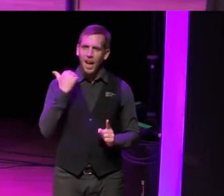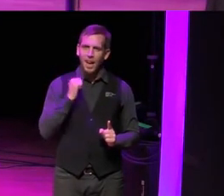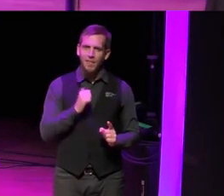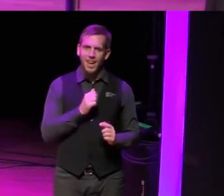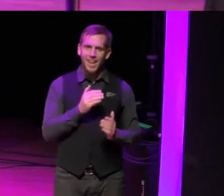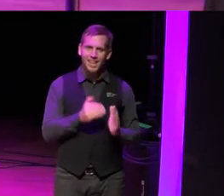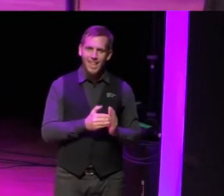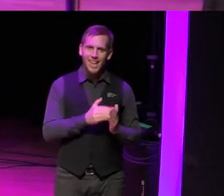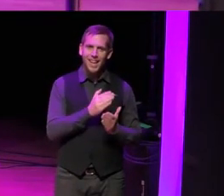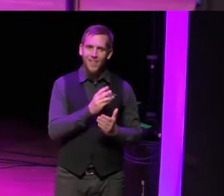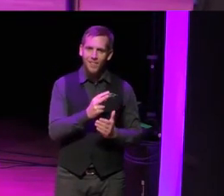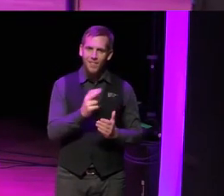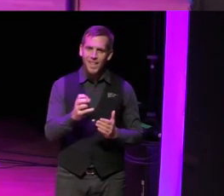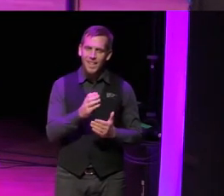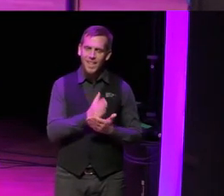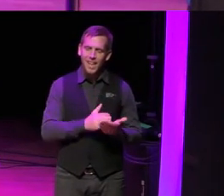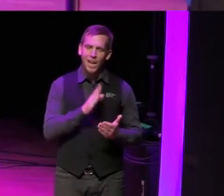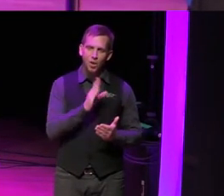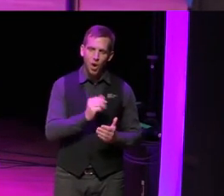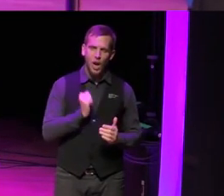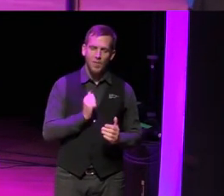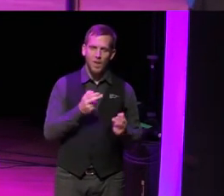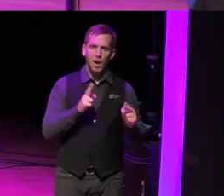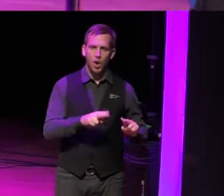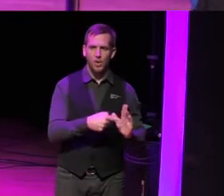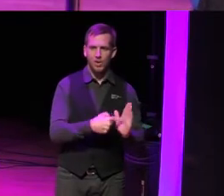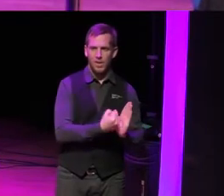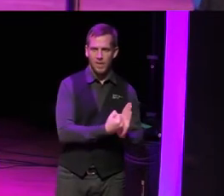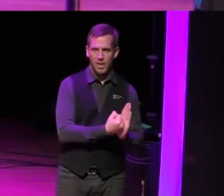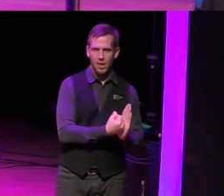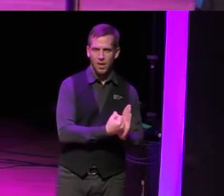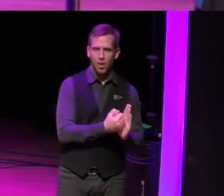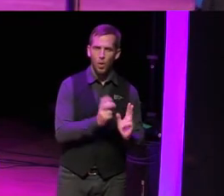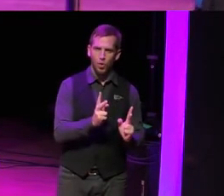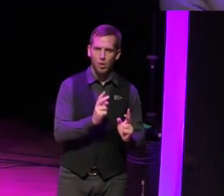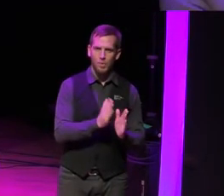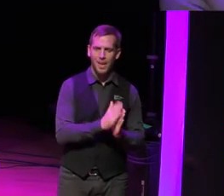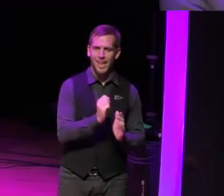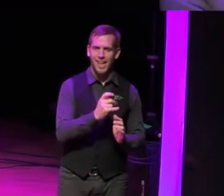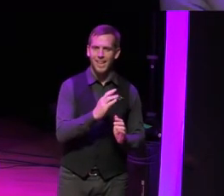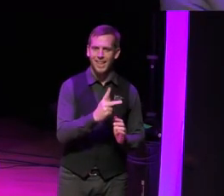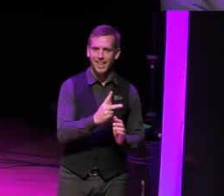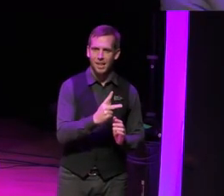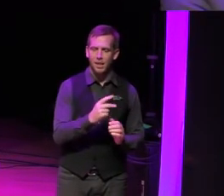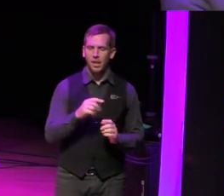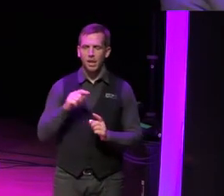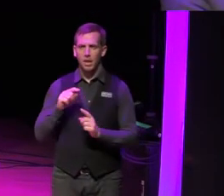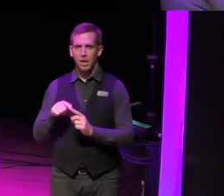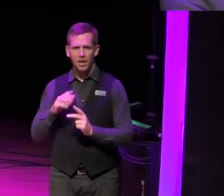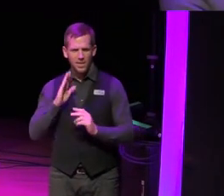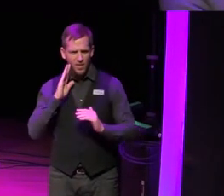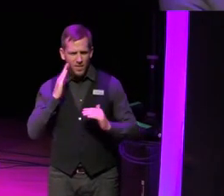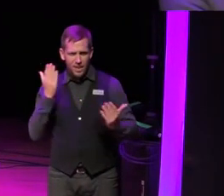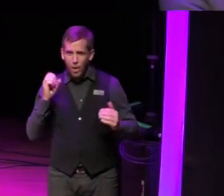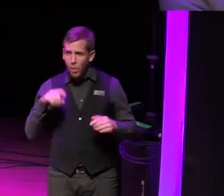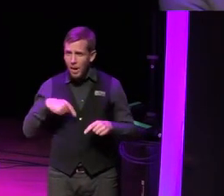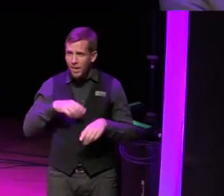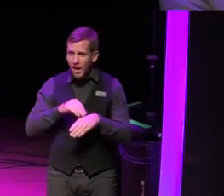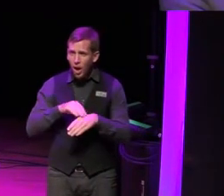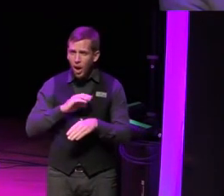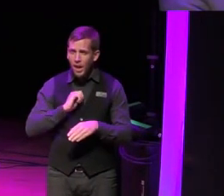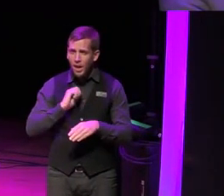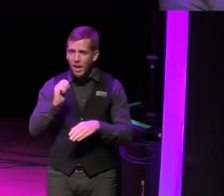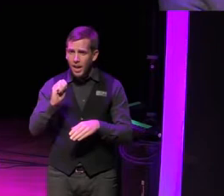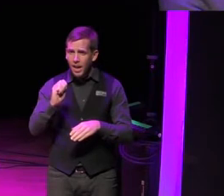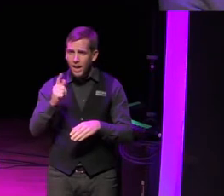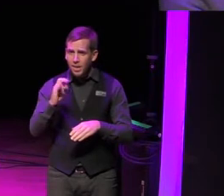legislation, and starting with ethics. I don't know in Sweden, I didn't check if you have a code of ethics that